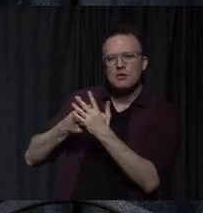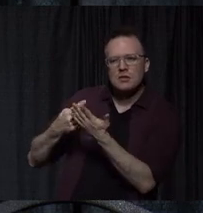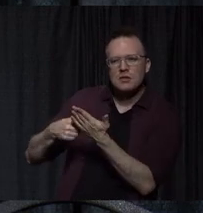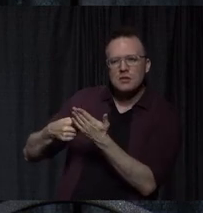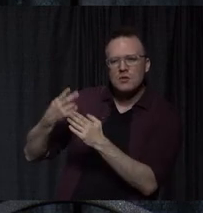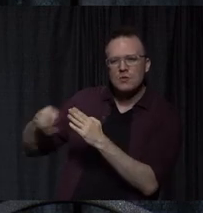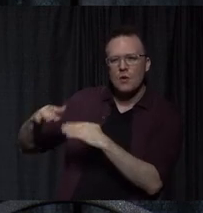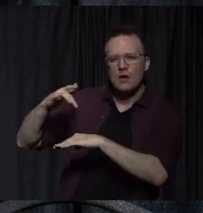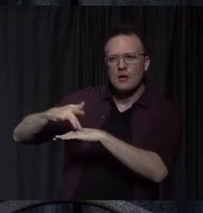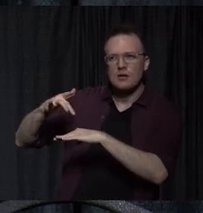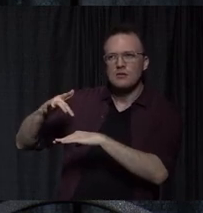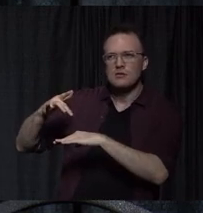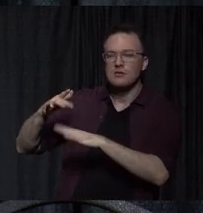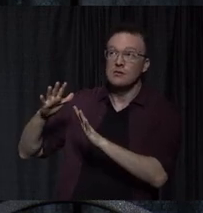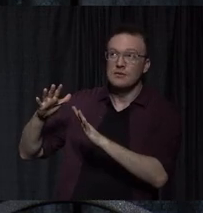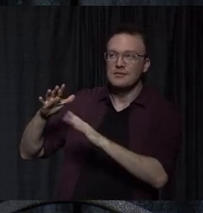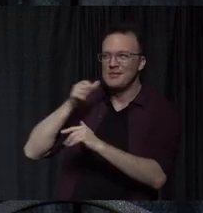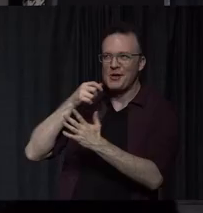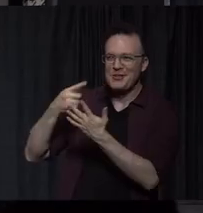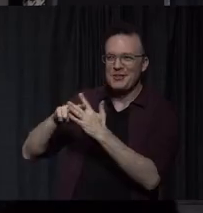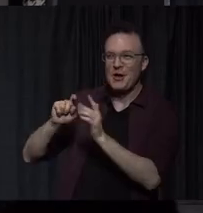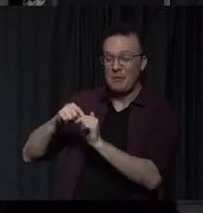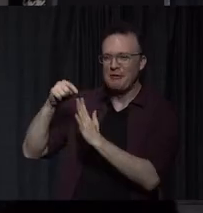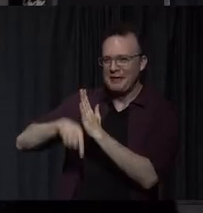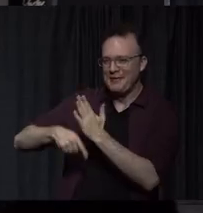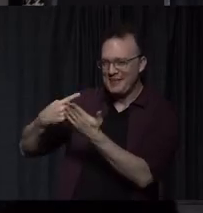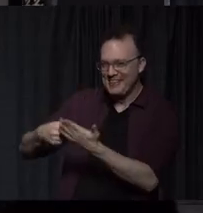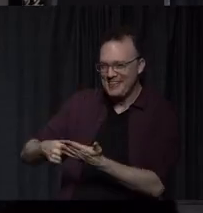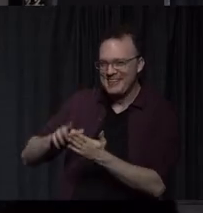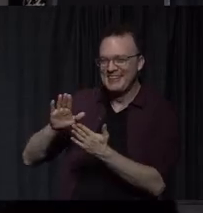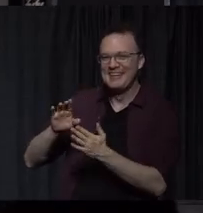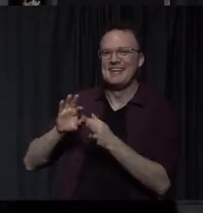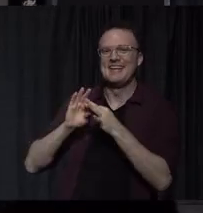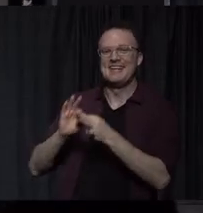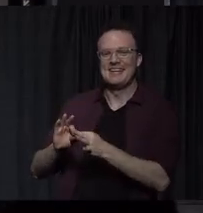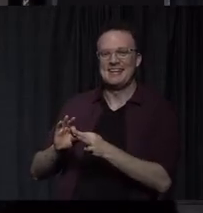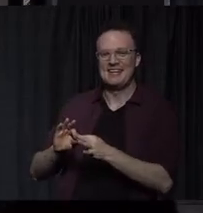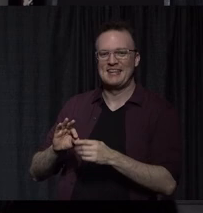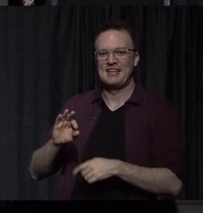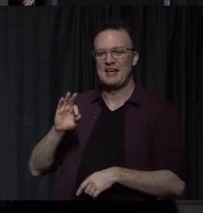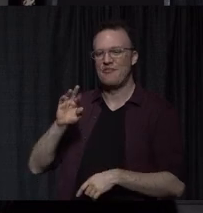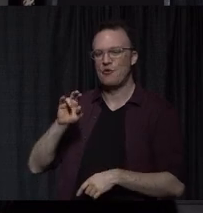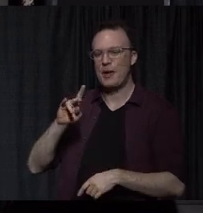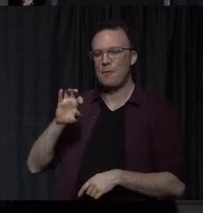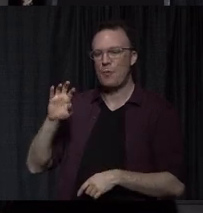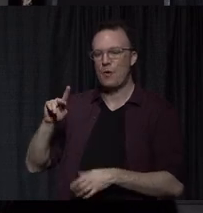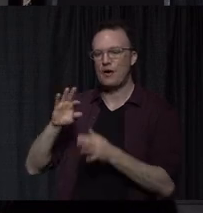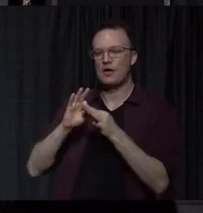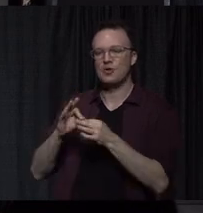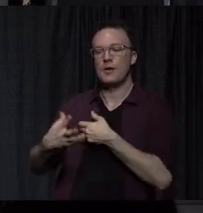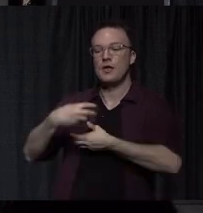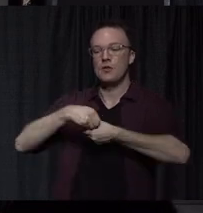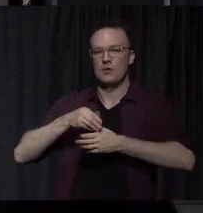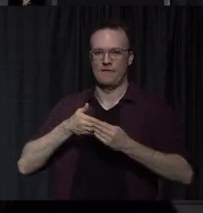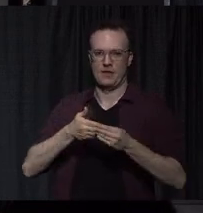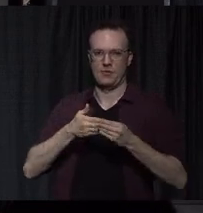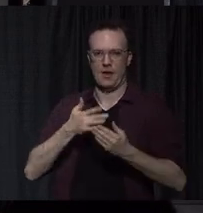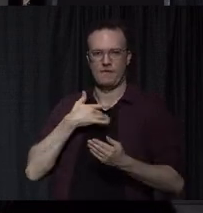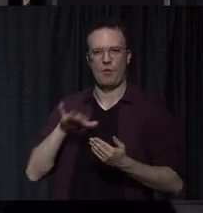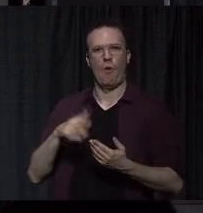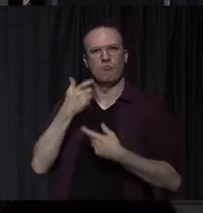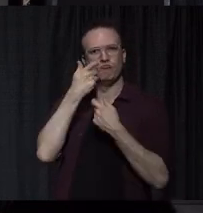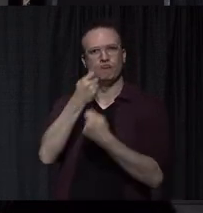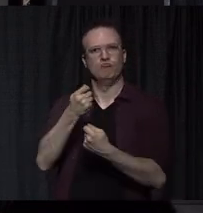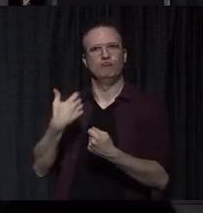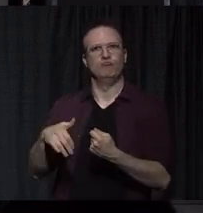on, you did go into it, on the framework for inclusive leadership, and I found that really